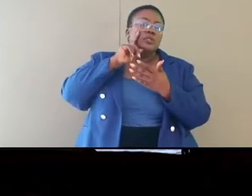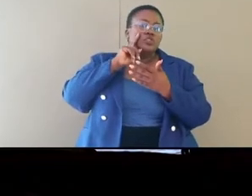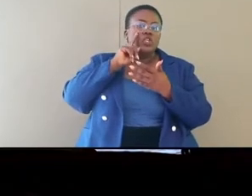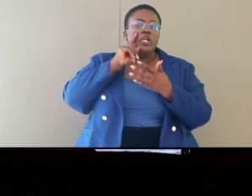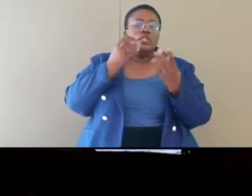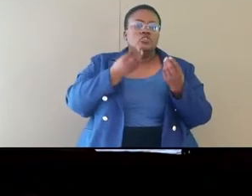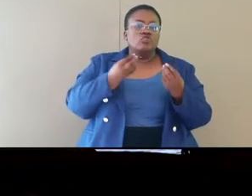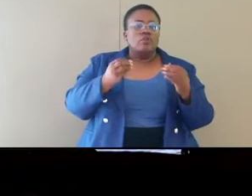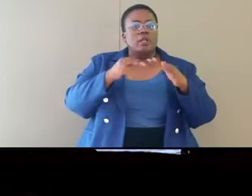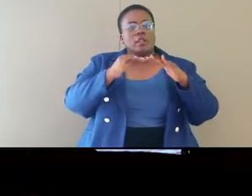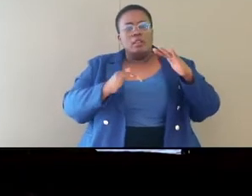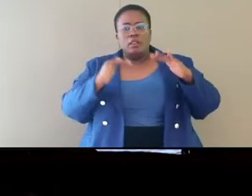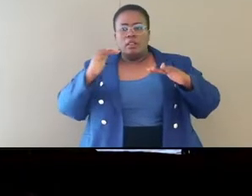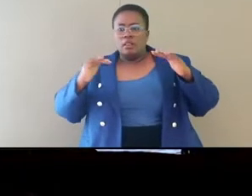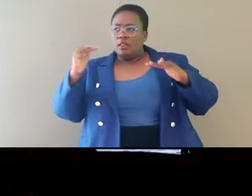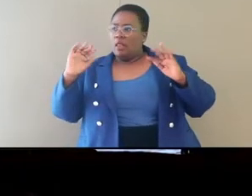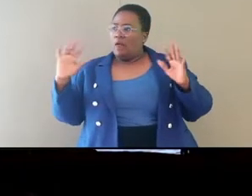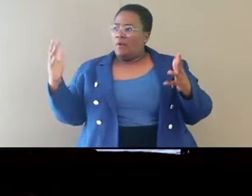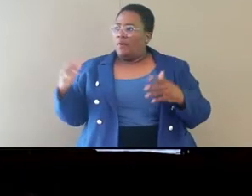five years.